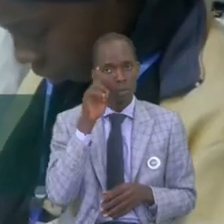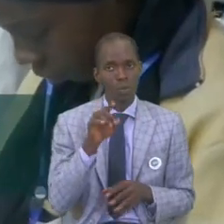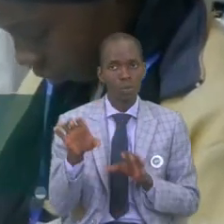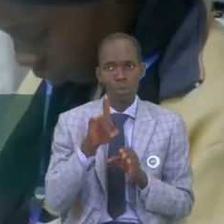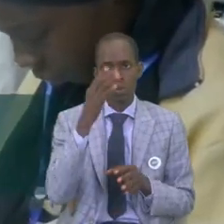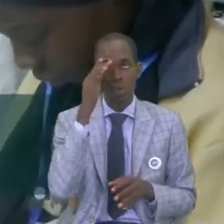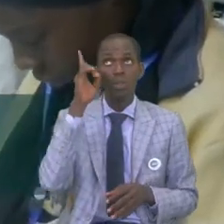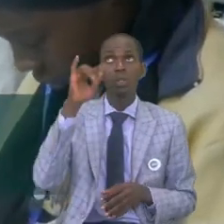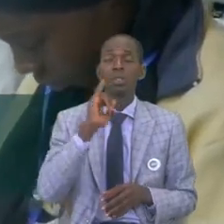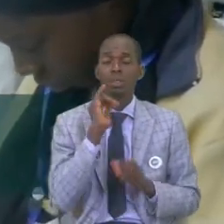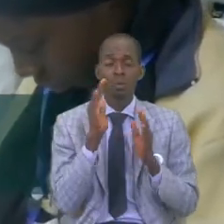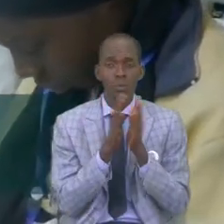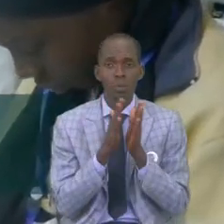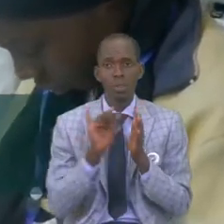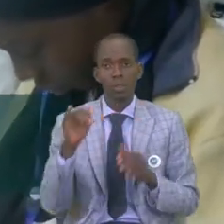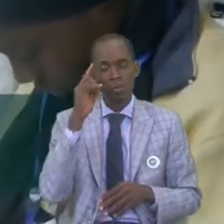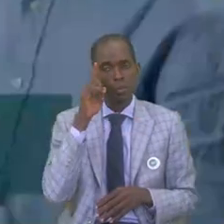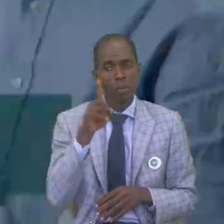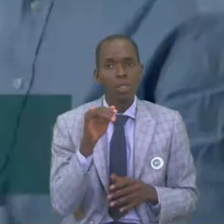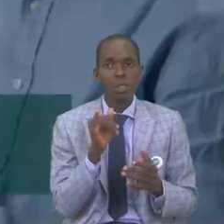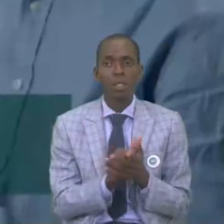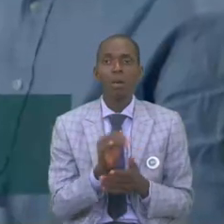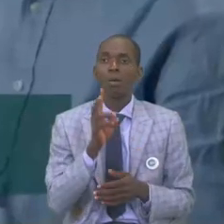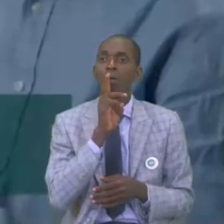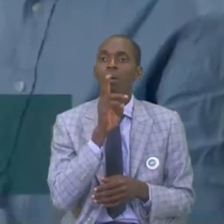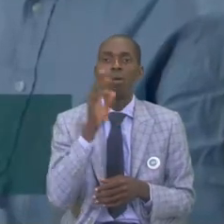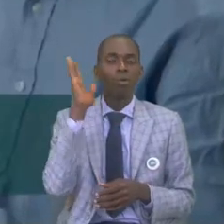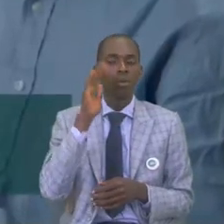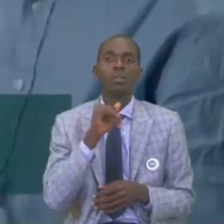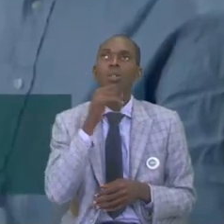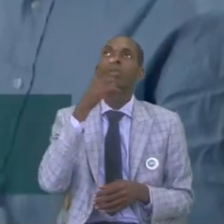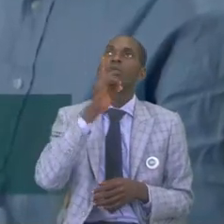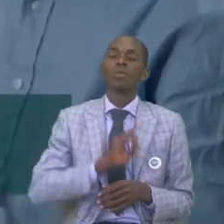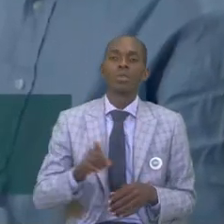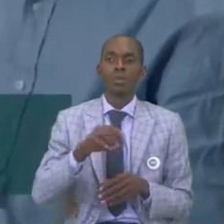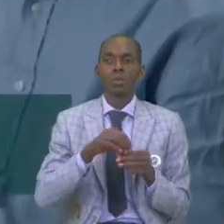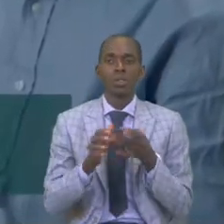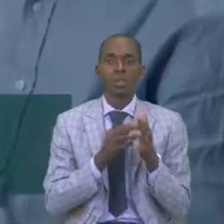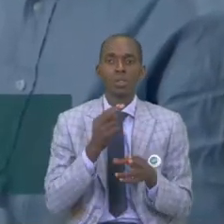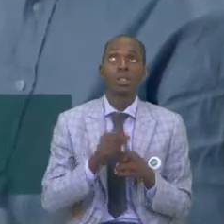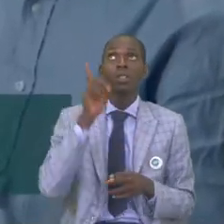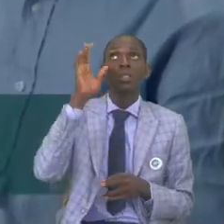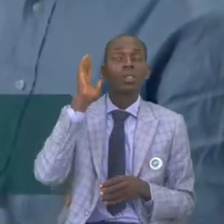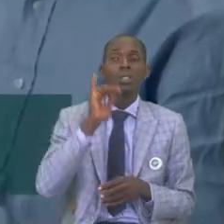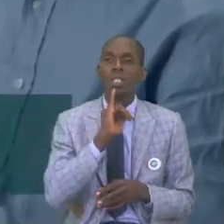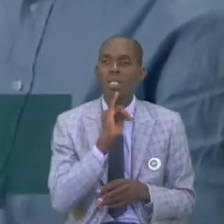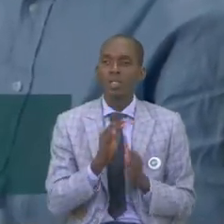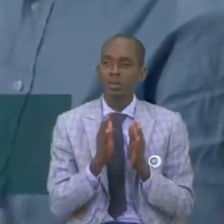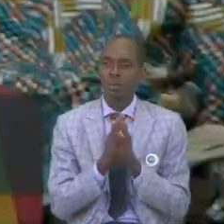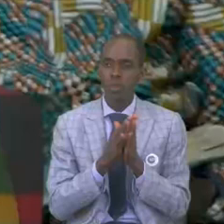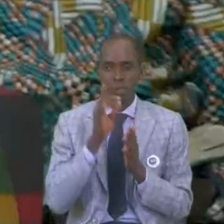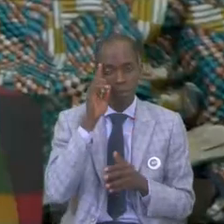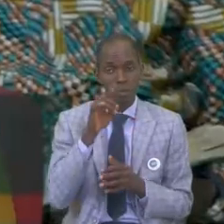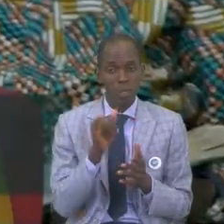you. That water will not drown you. He is praying for you. That fire will not burn you